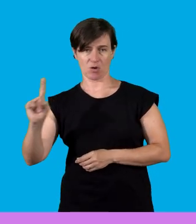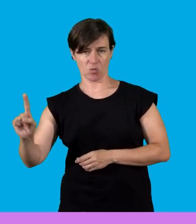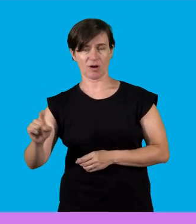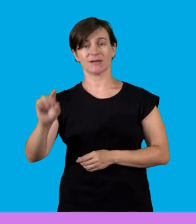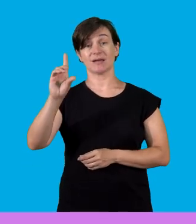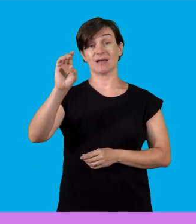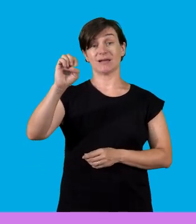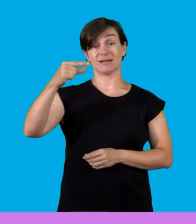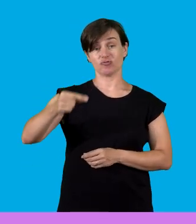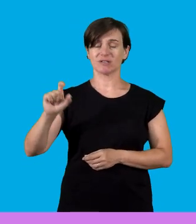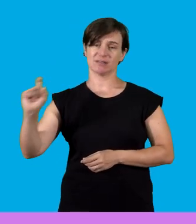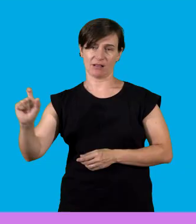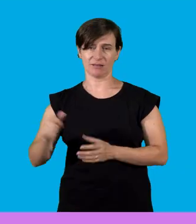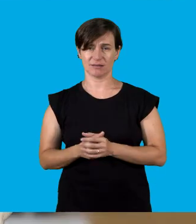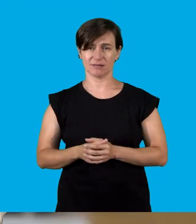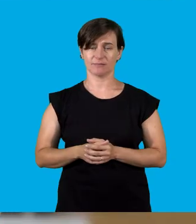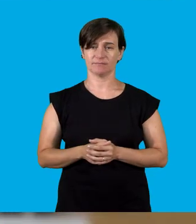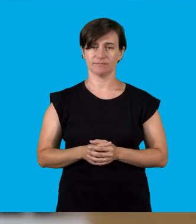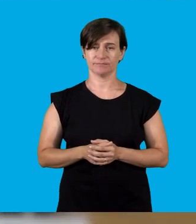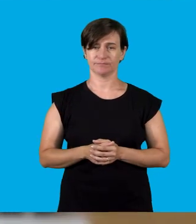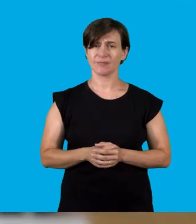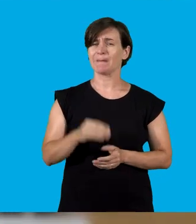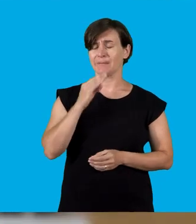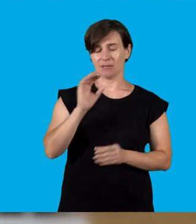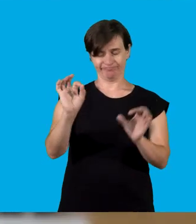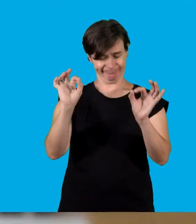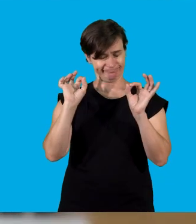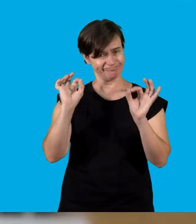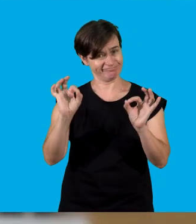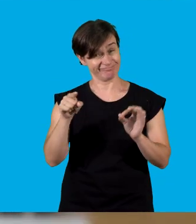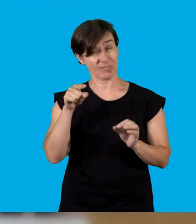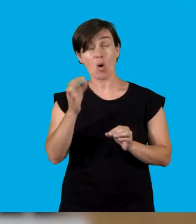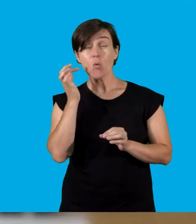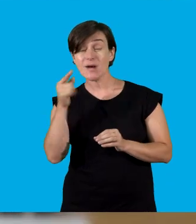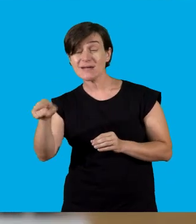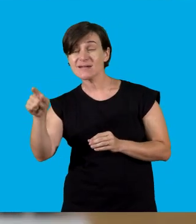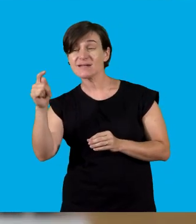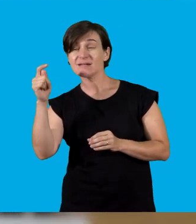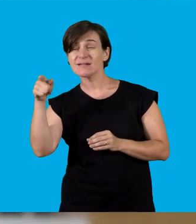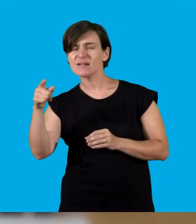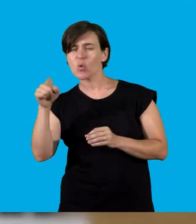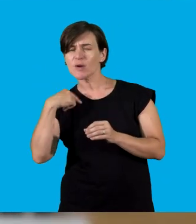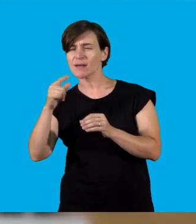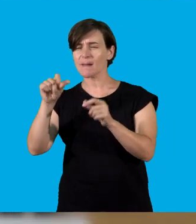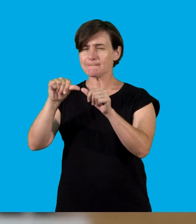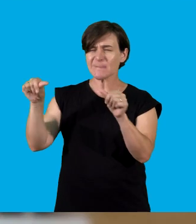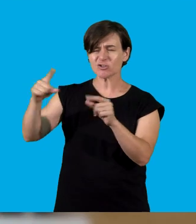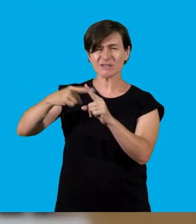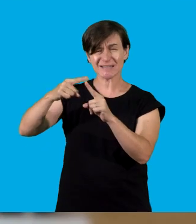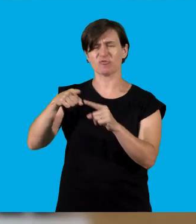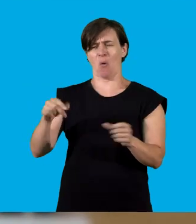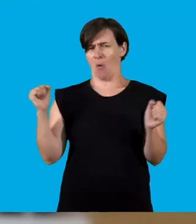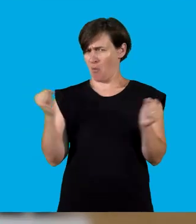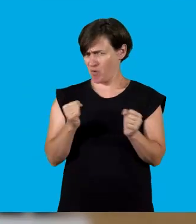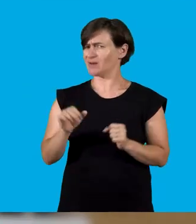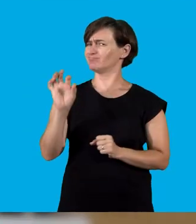1,11 degrees Celsius. So it will definitely be winter because it's negative